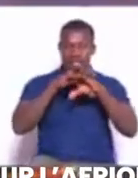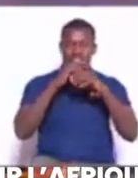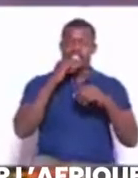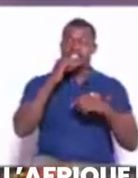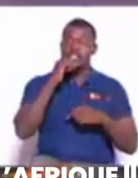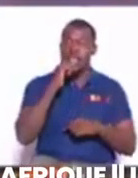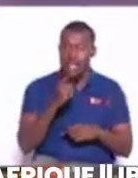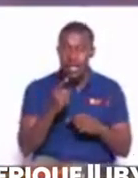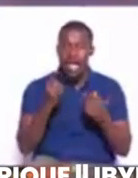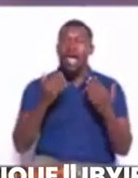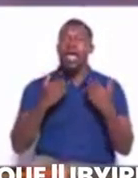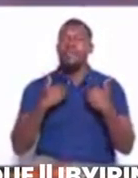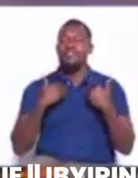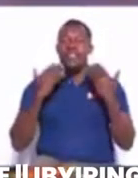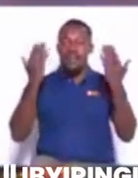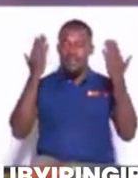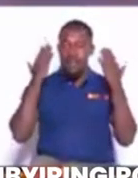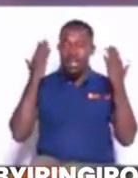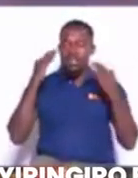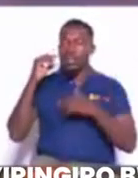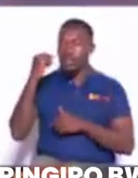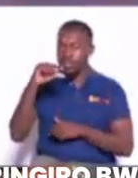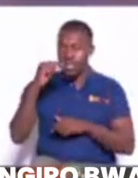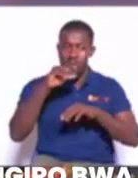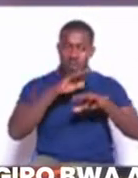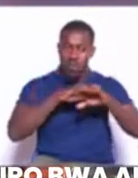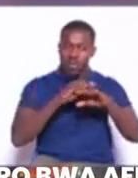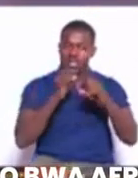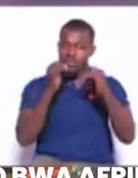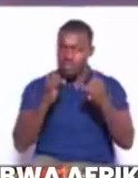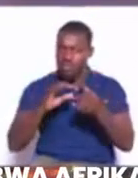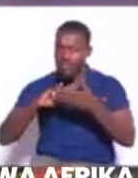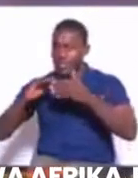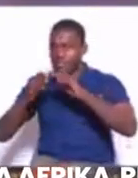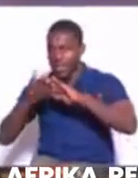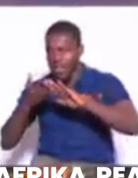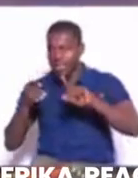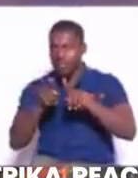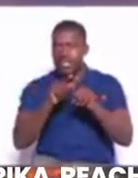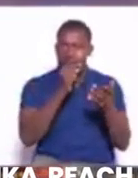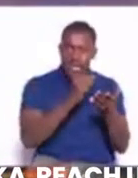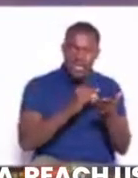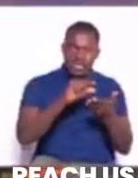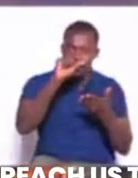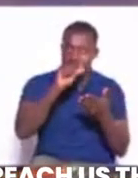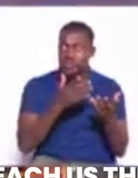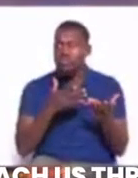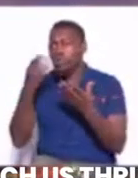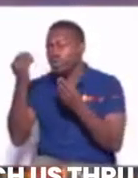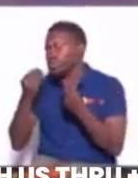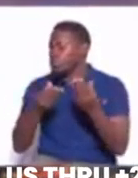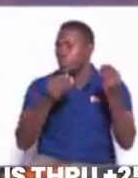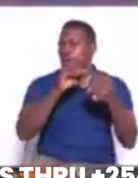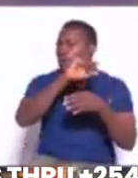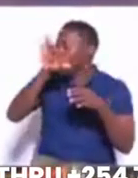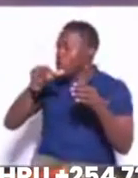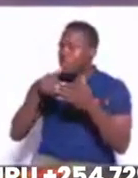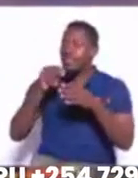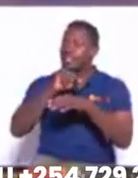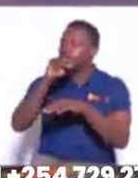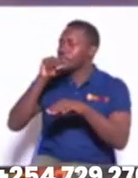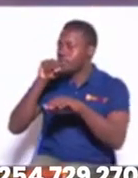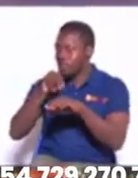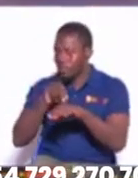of God's grace and goodness and love and forgiveness and power, to go to every nation, kindred, tongue, and people. Here's